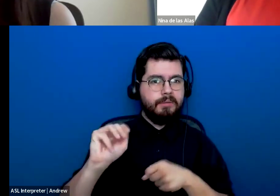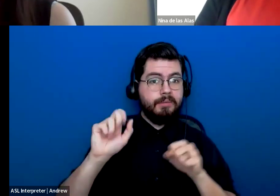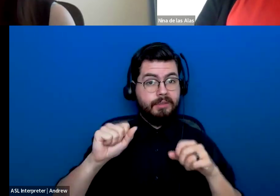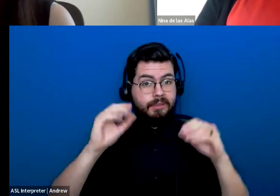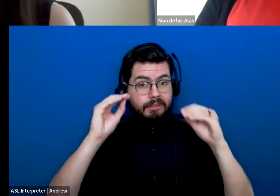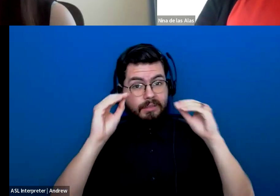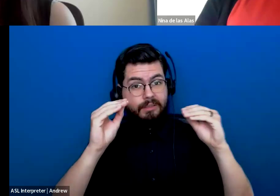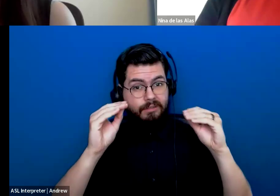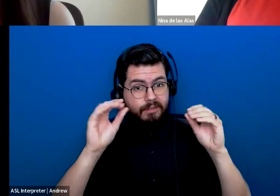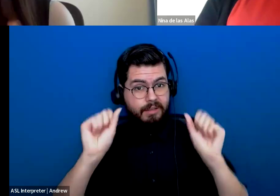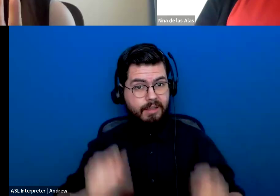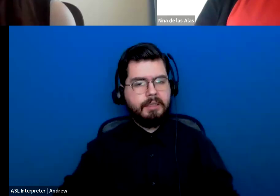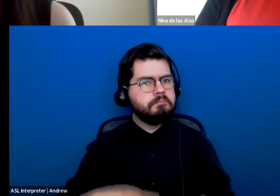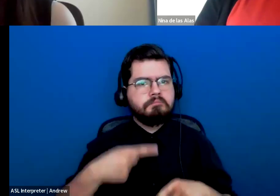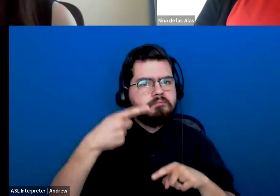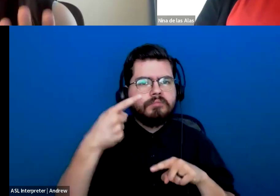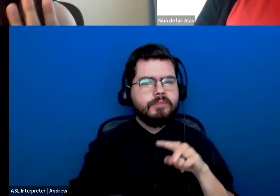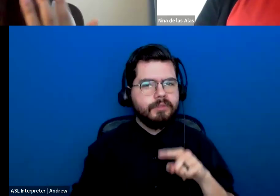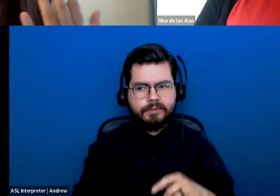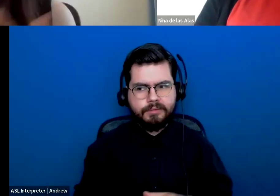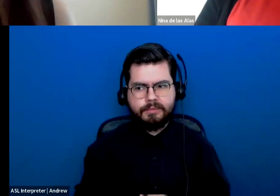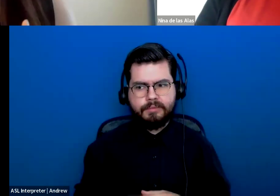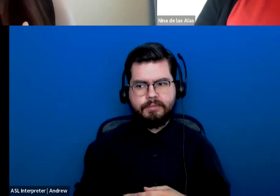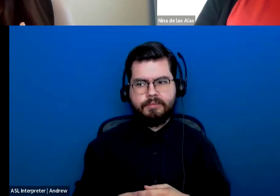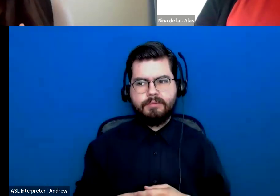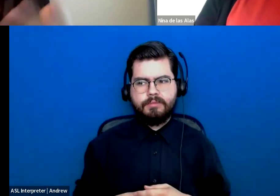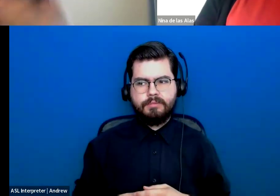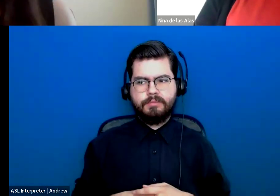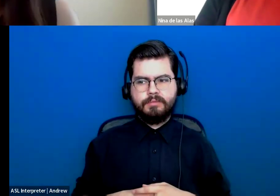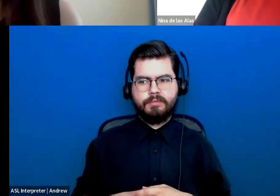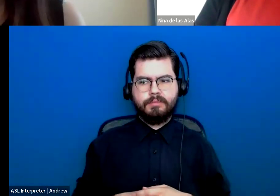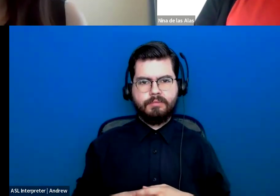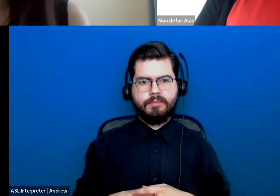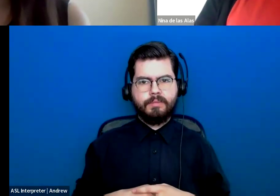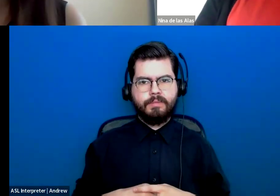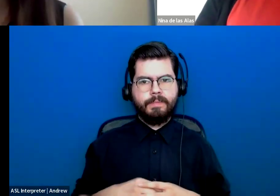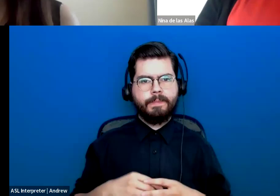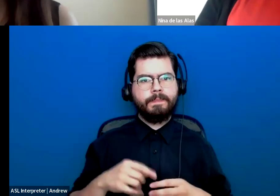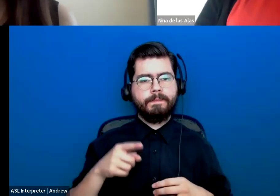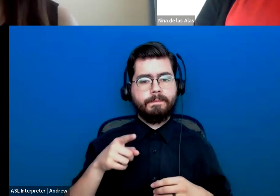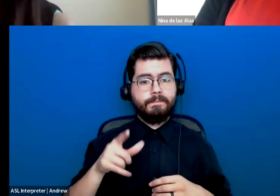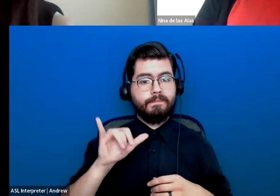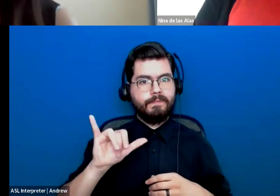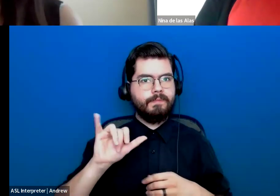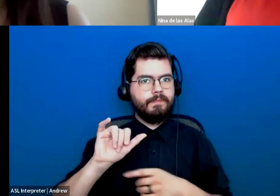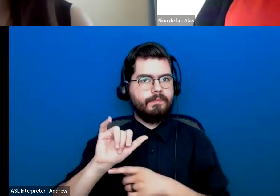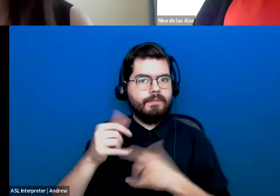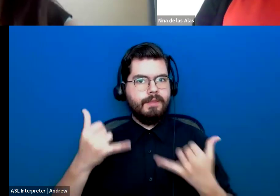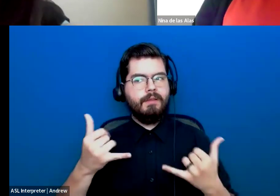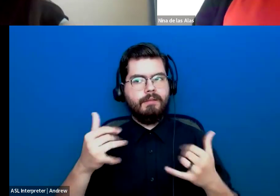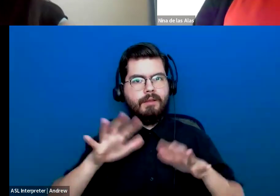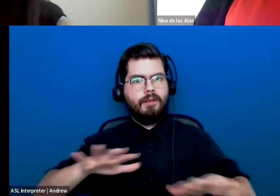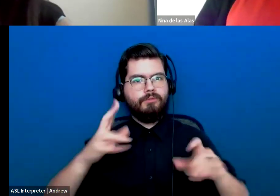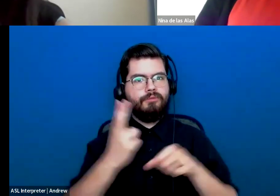emphasizing curiosity and creativity because this is super important at the age of AI. Okay.